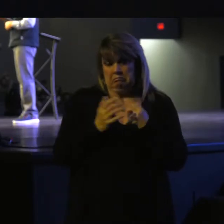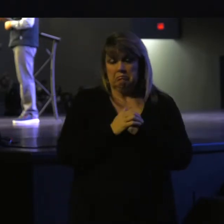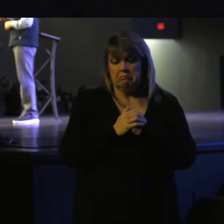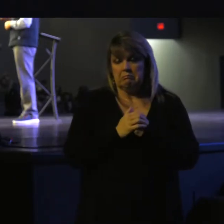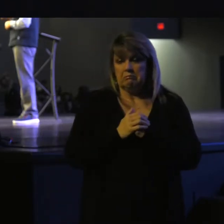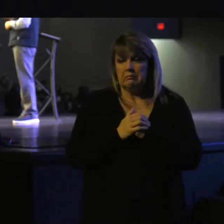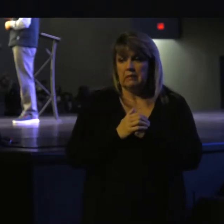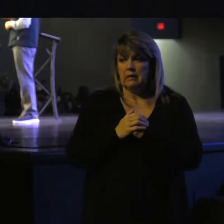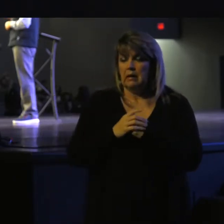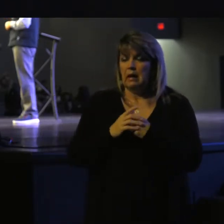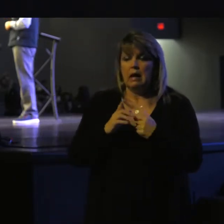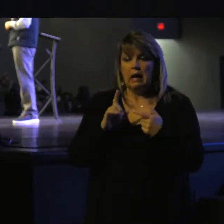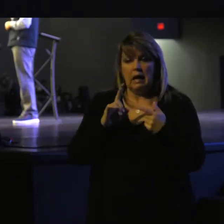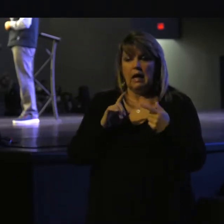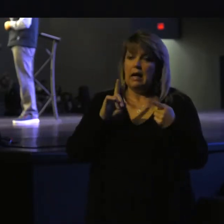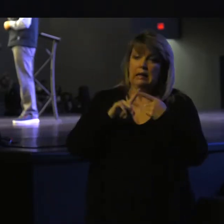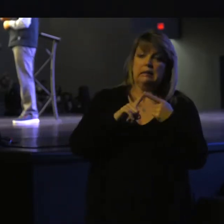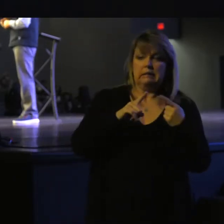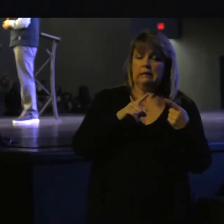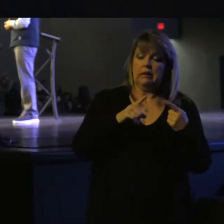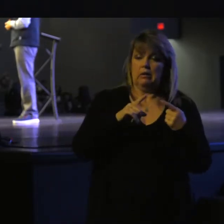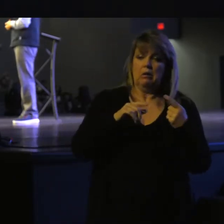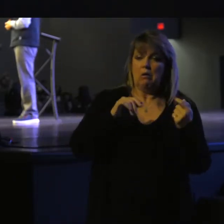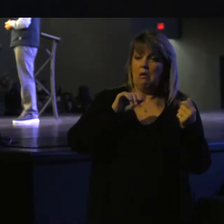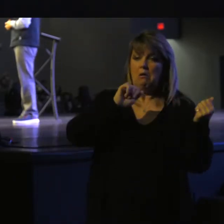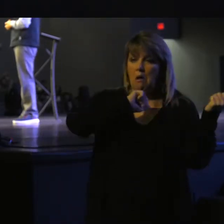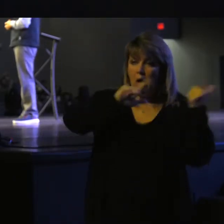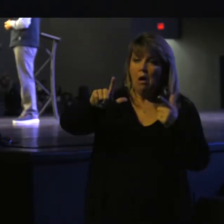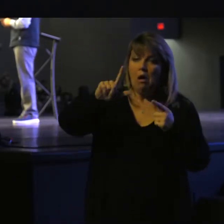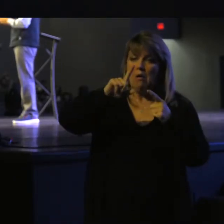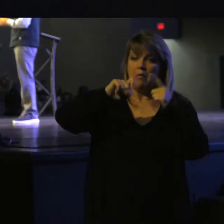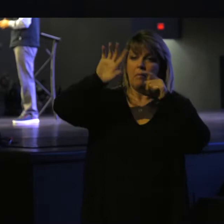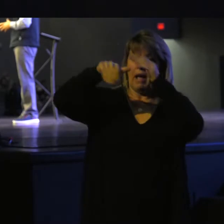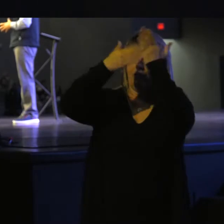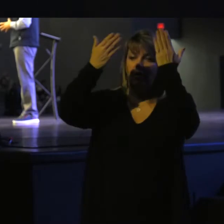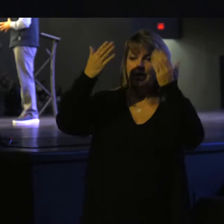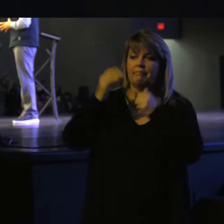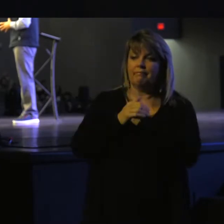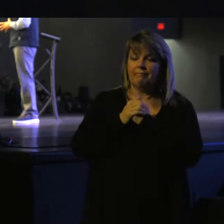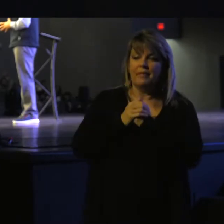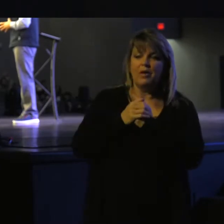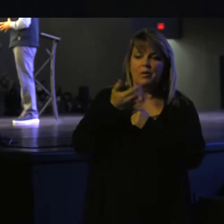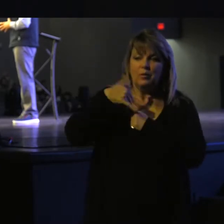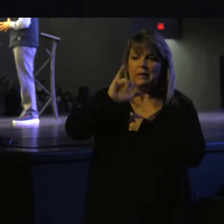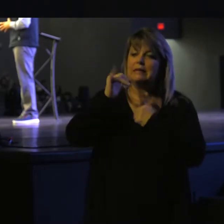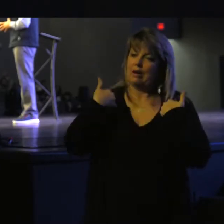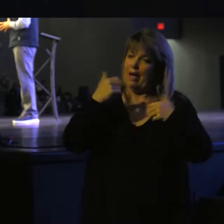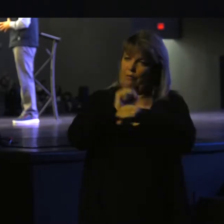And until the who of heaven are there, we still have work to do.